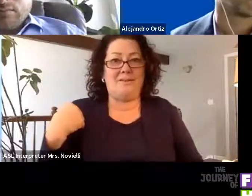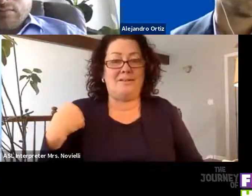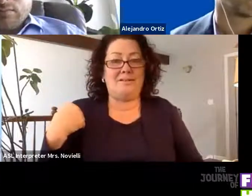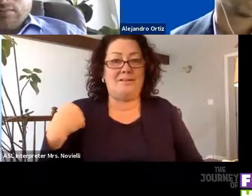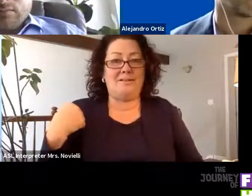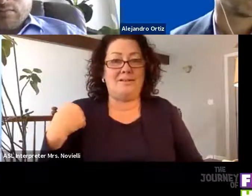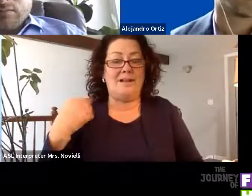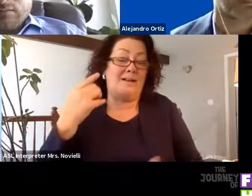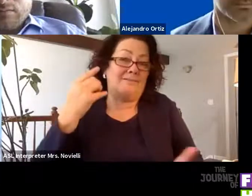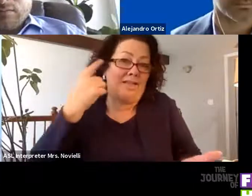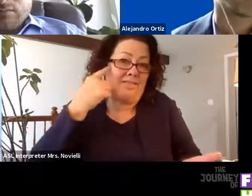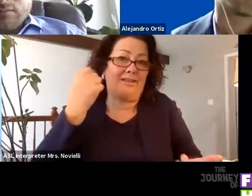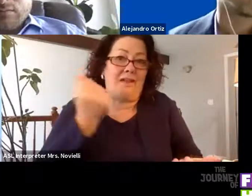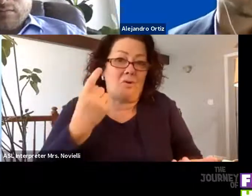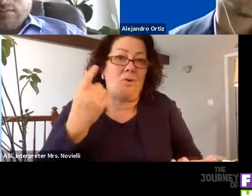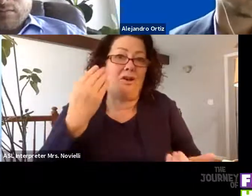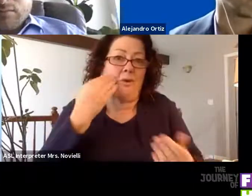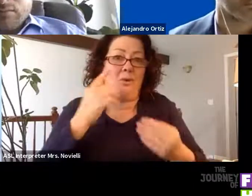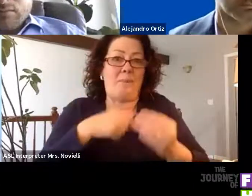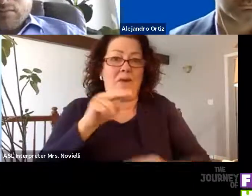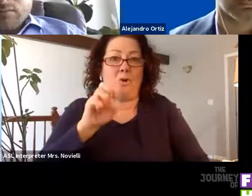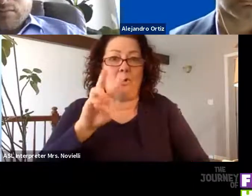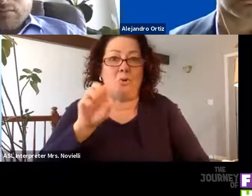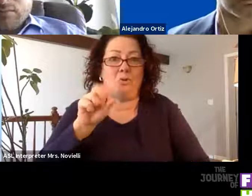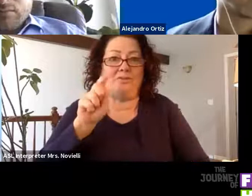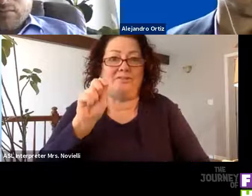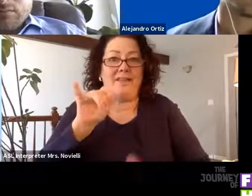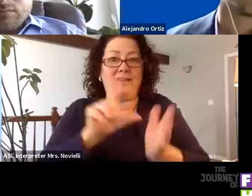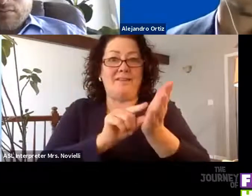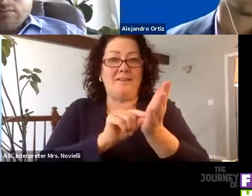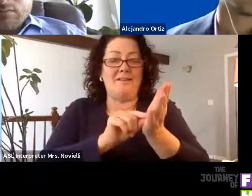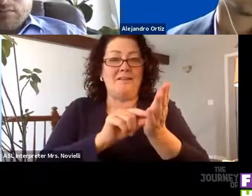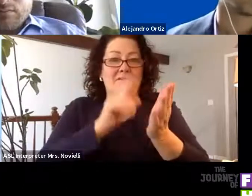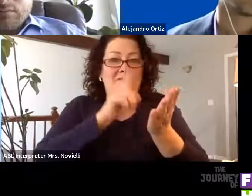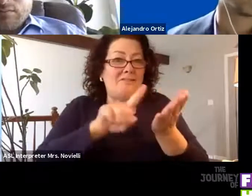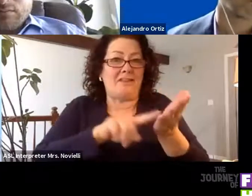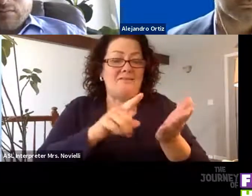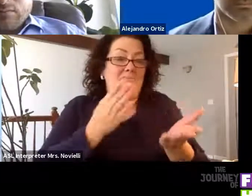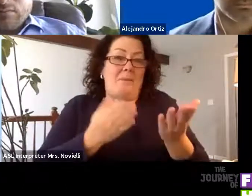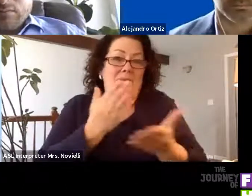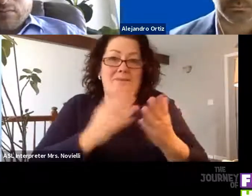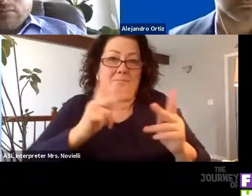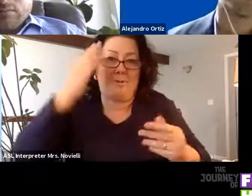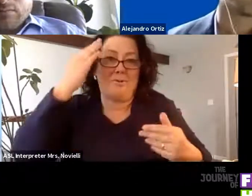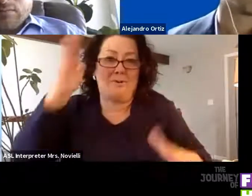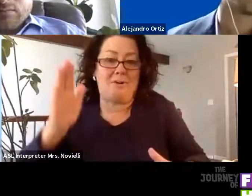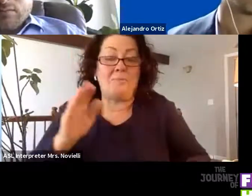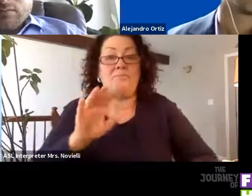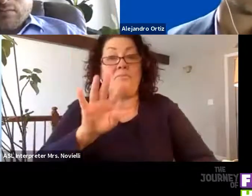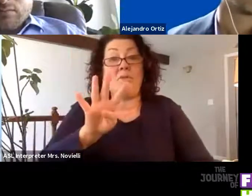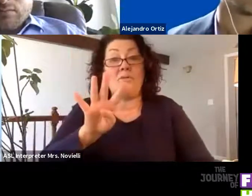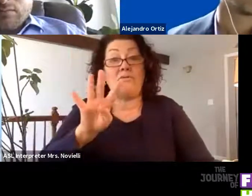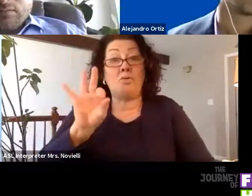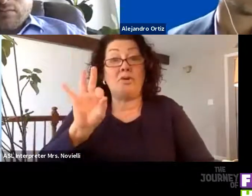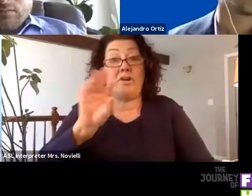think everybody knows about the Newsday investigation. Might not be true. And they found that 49% of the